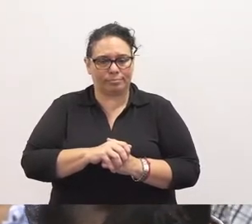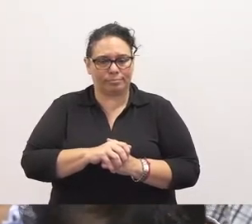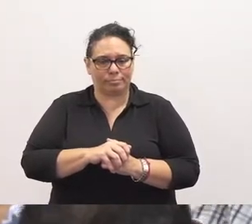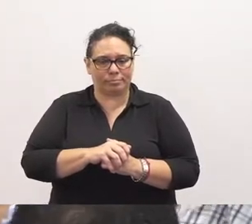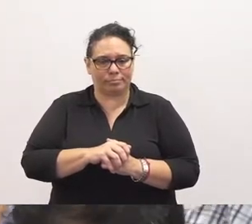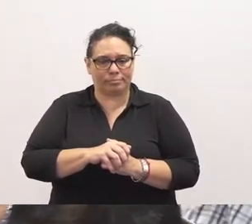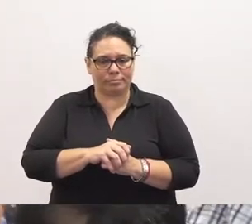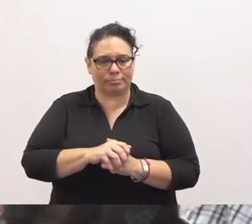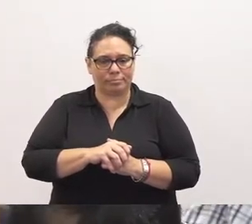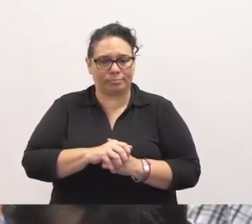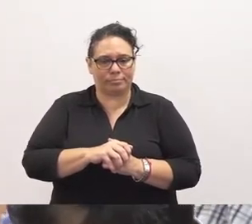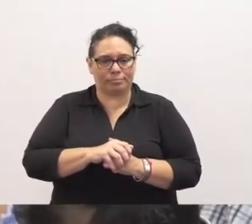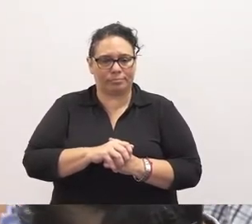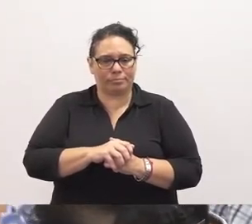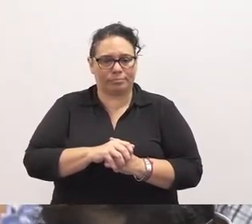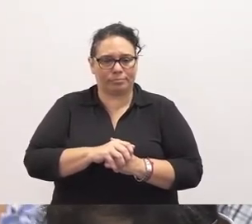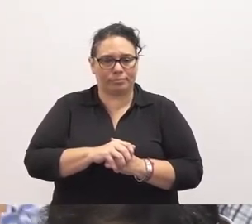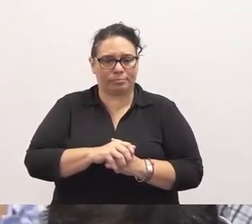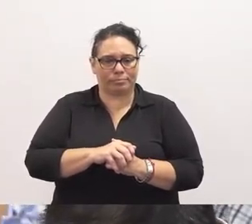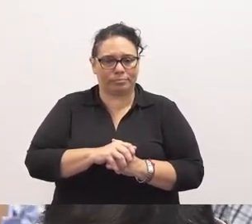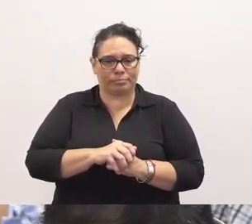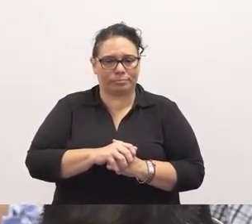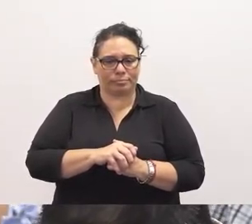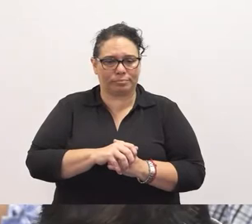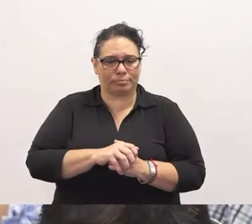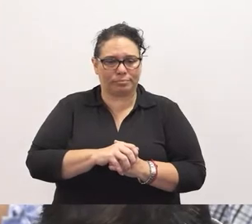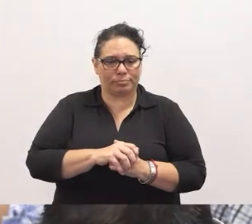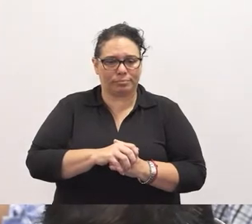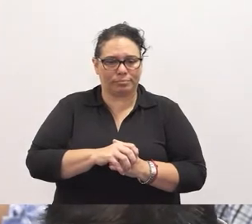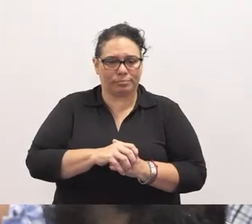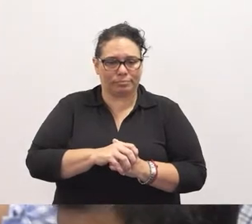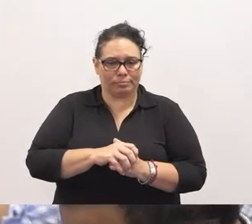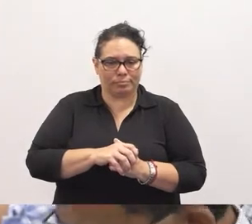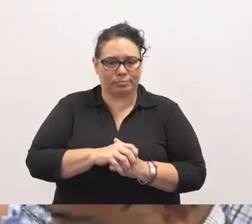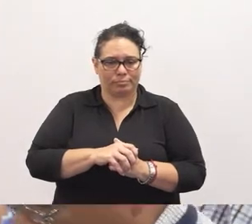nang ADHD de chang khnyom mien ka piba nang pyol.